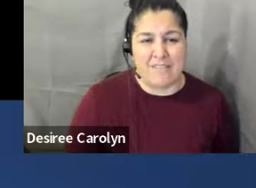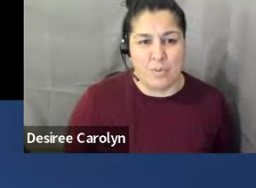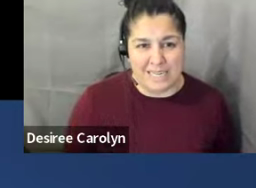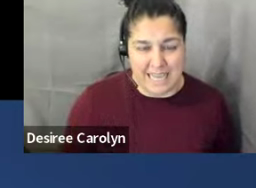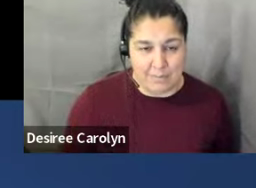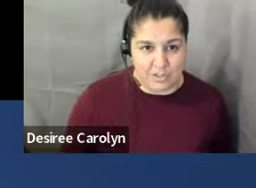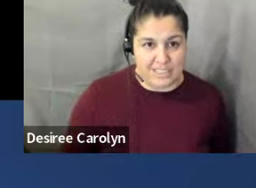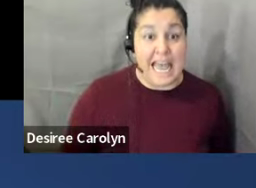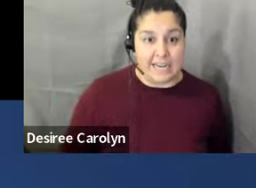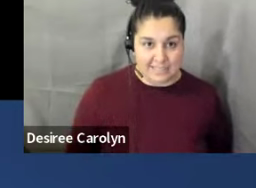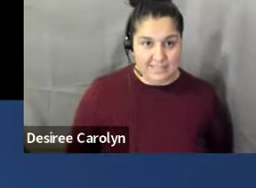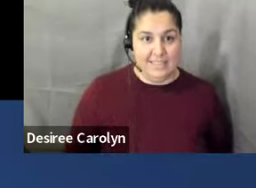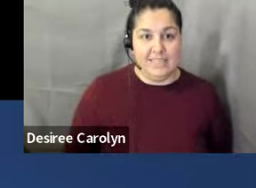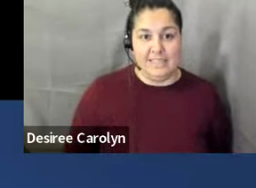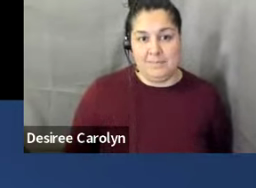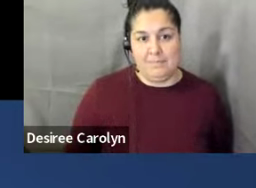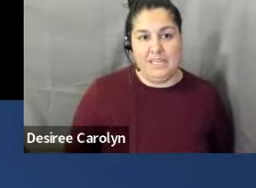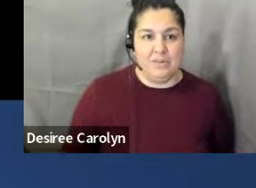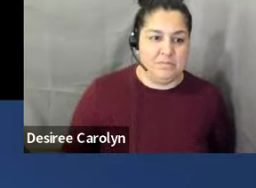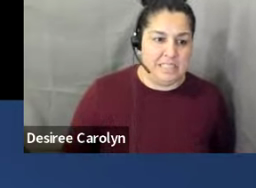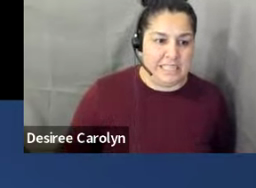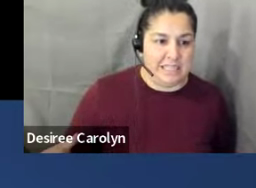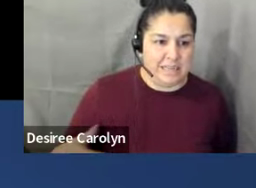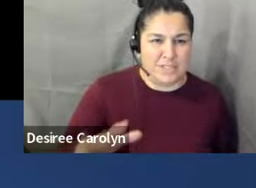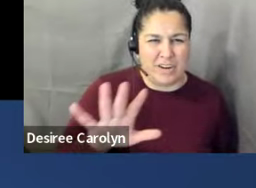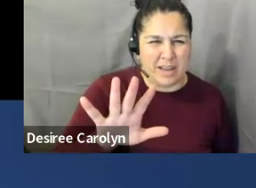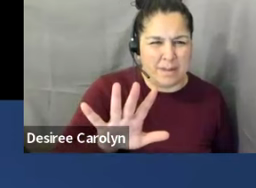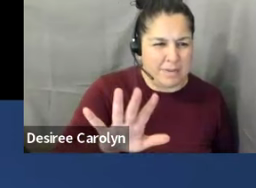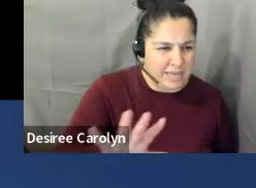and not everyone is able to text.